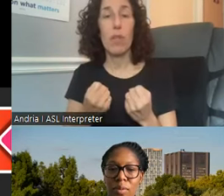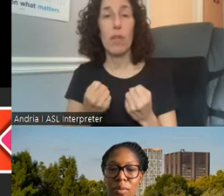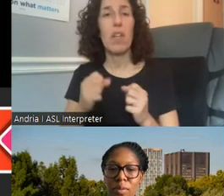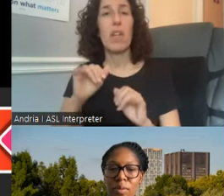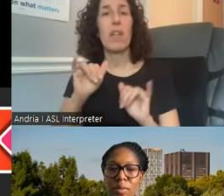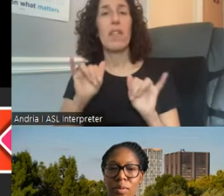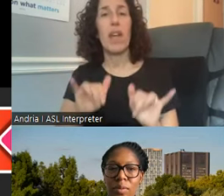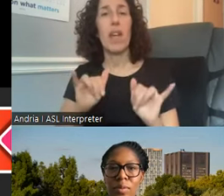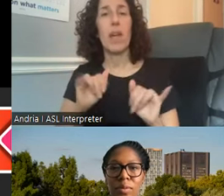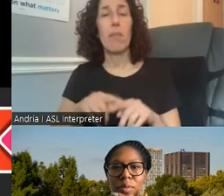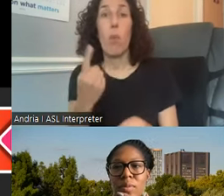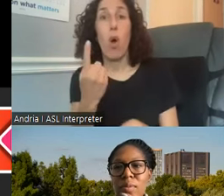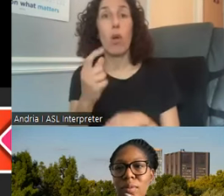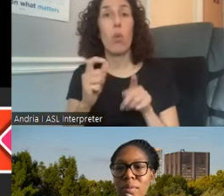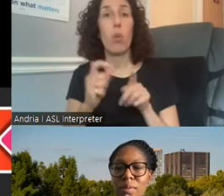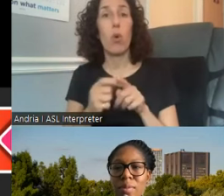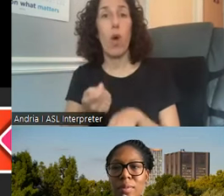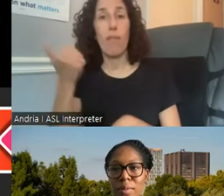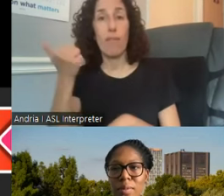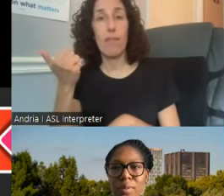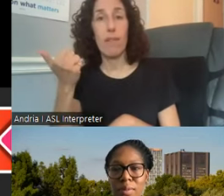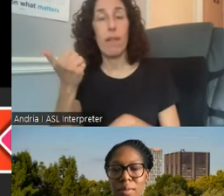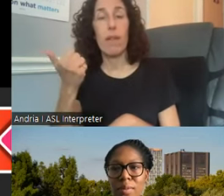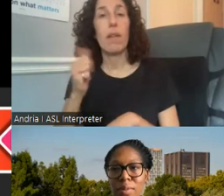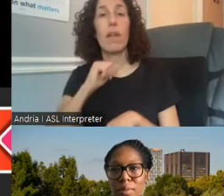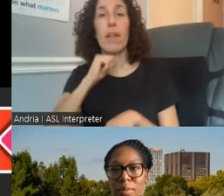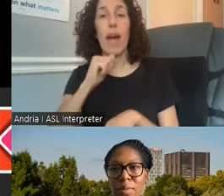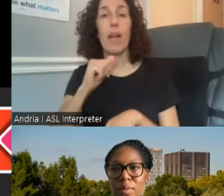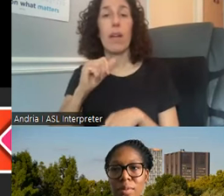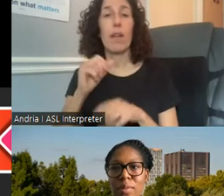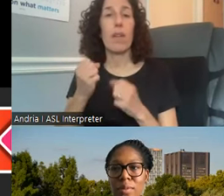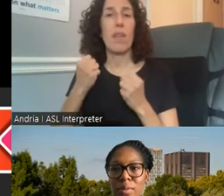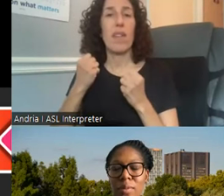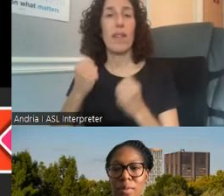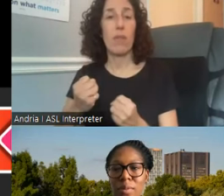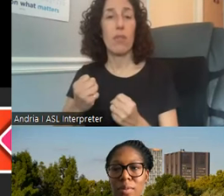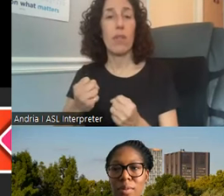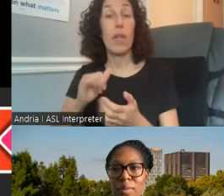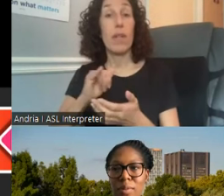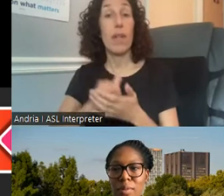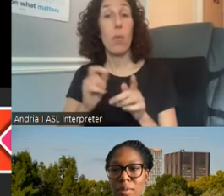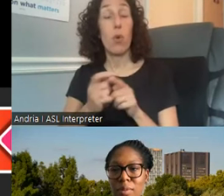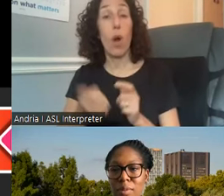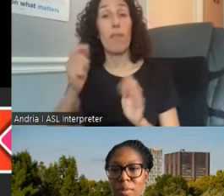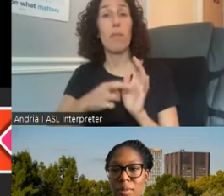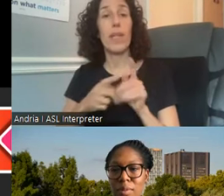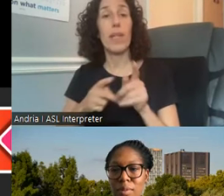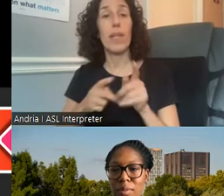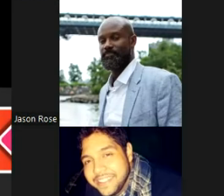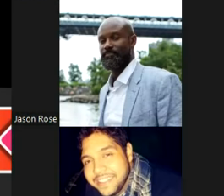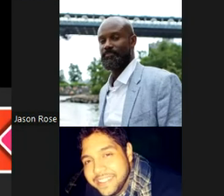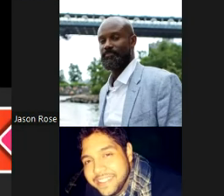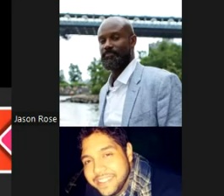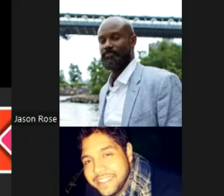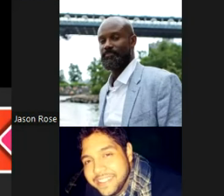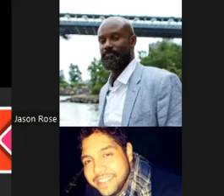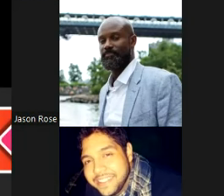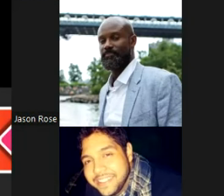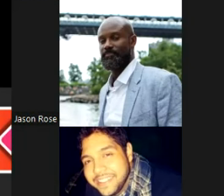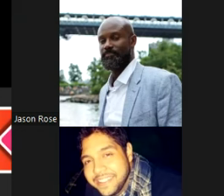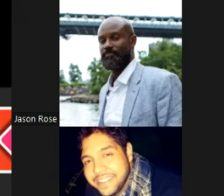ADA. New York City's human rights law is actually one of the most protective in the country. All right, next slide.